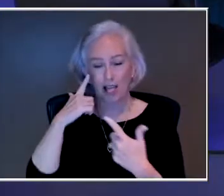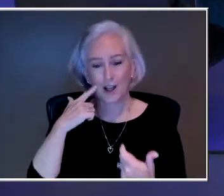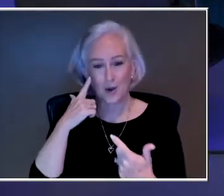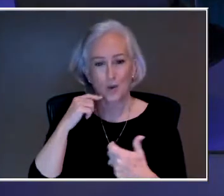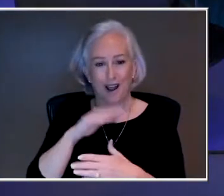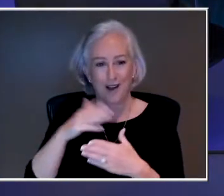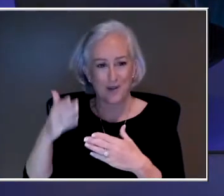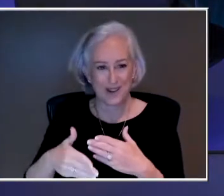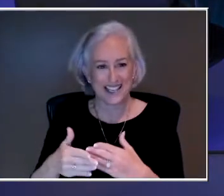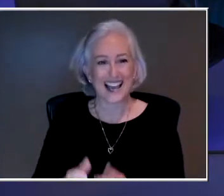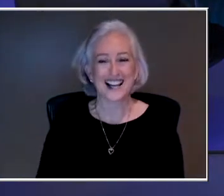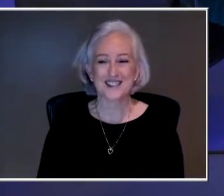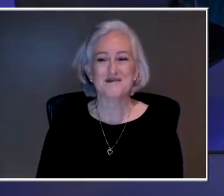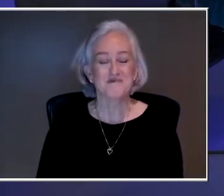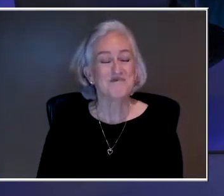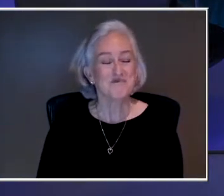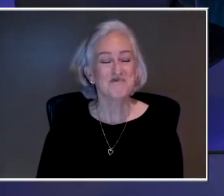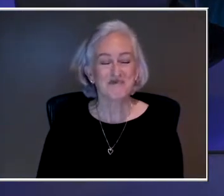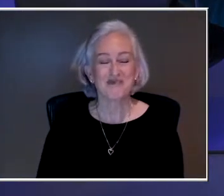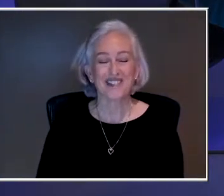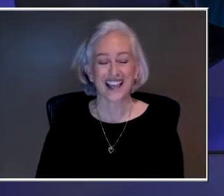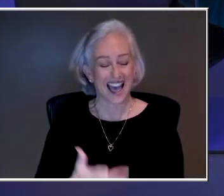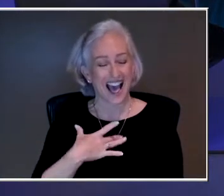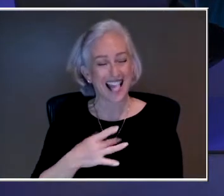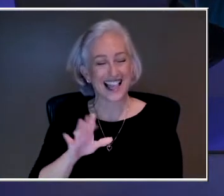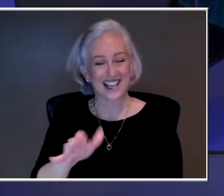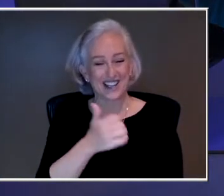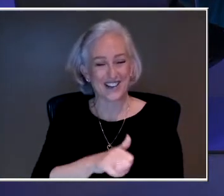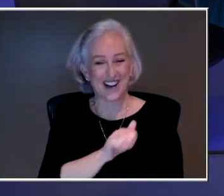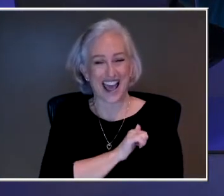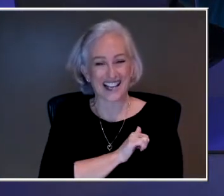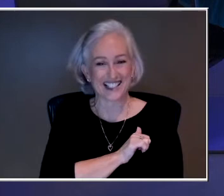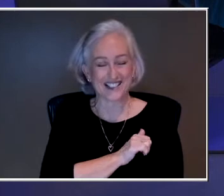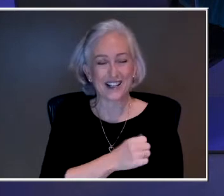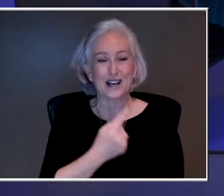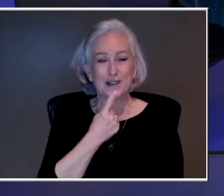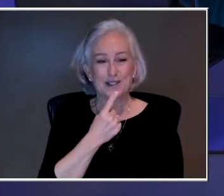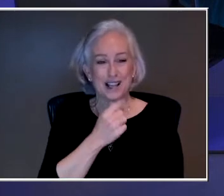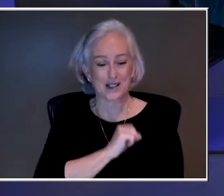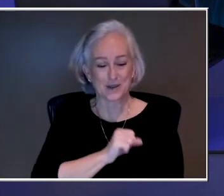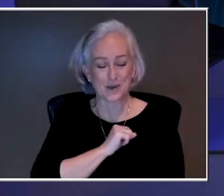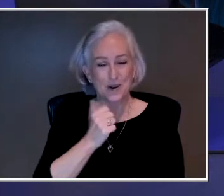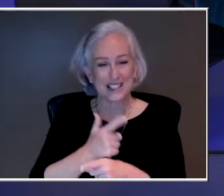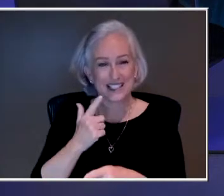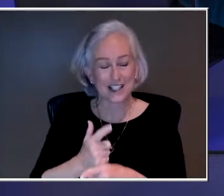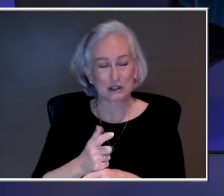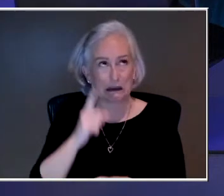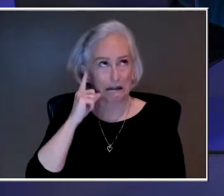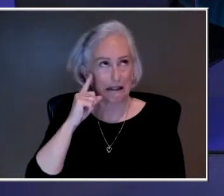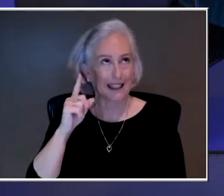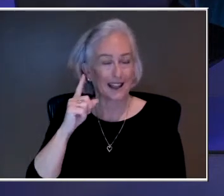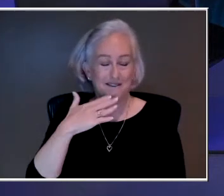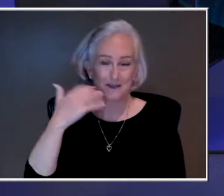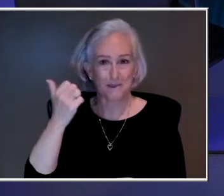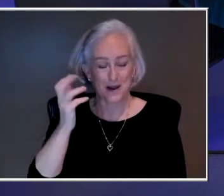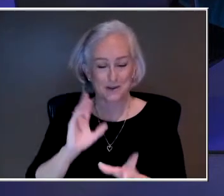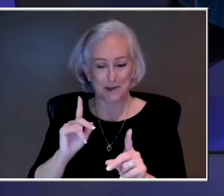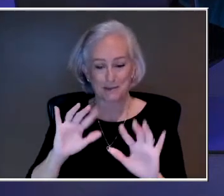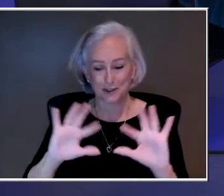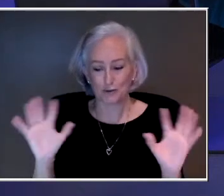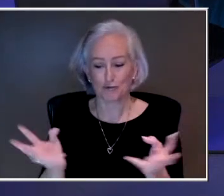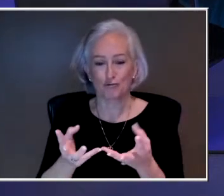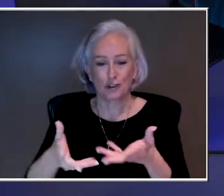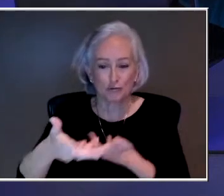thinking, I like that attitude because you mentioned sorority sisters. I can't think of better people to be around when you've been diagnosed with something like that, and just having